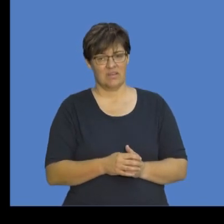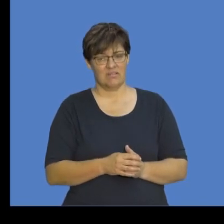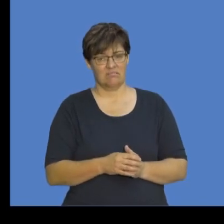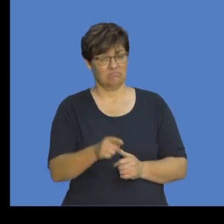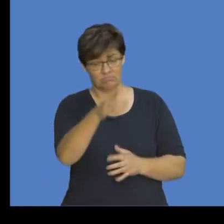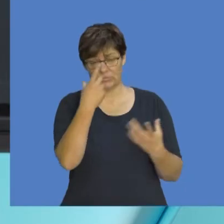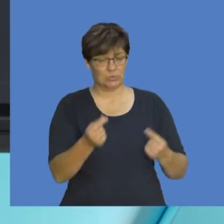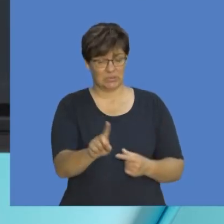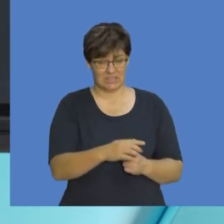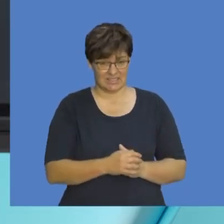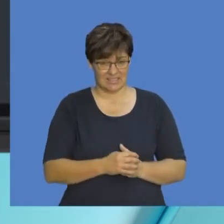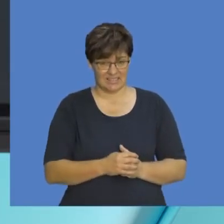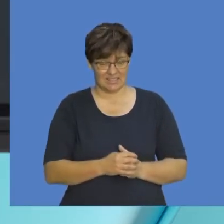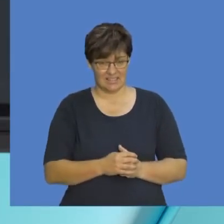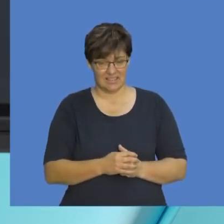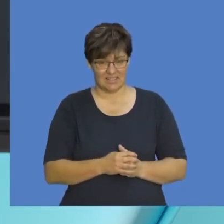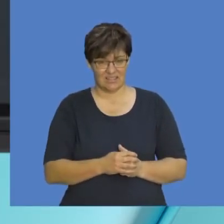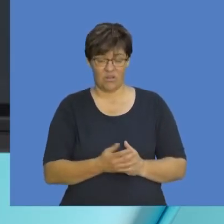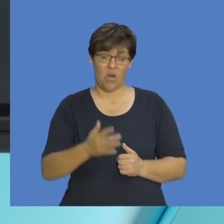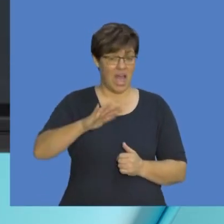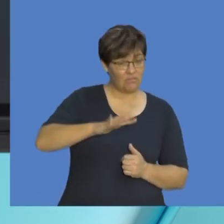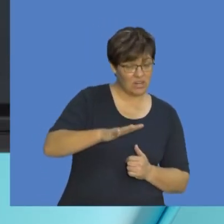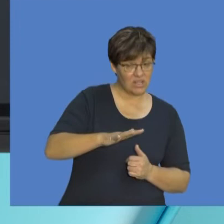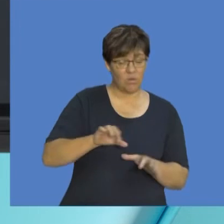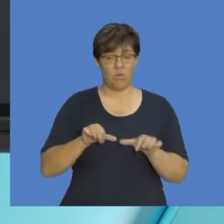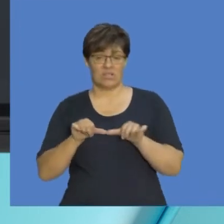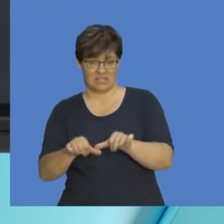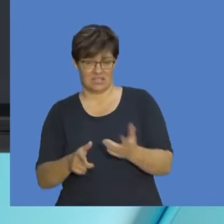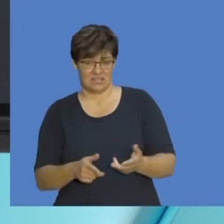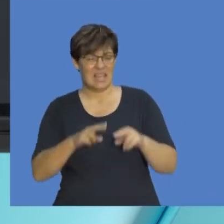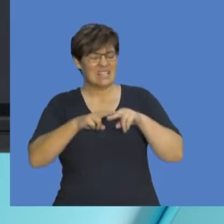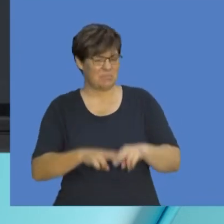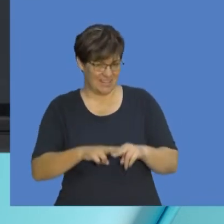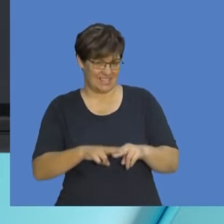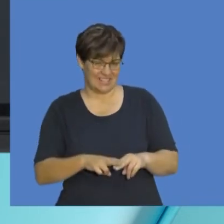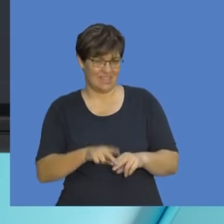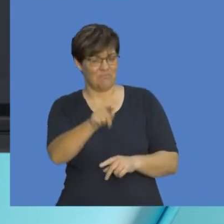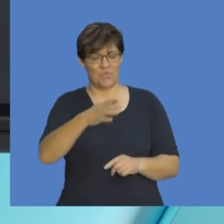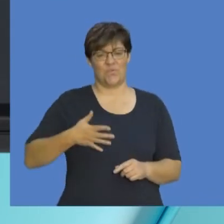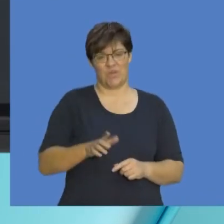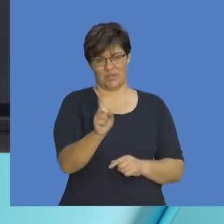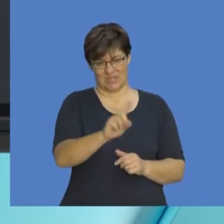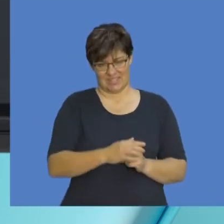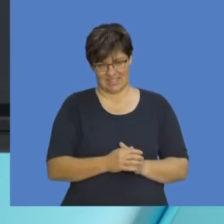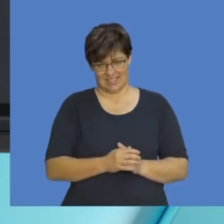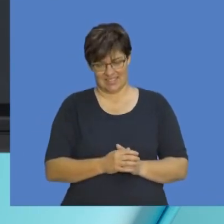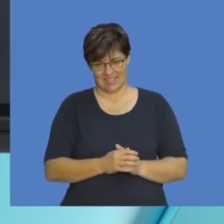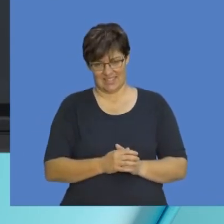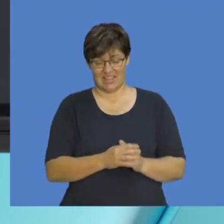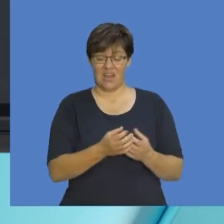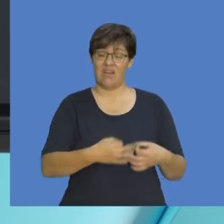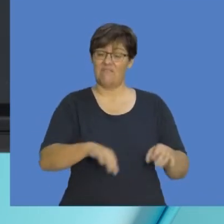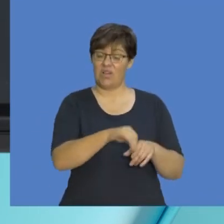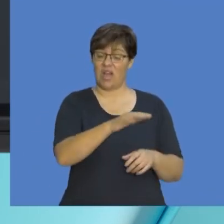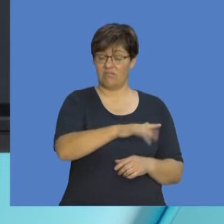from there, what do? Is average or consistent? It will depend based on what you